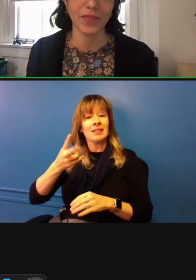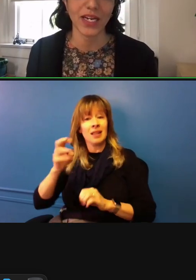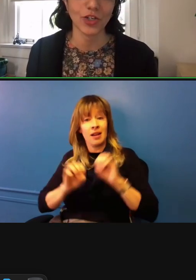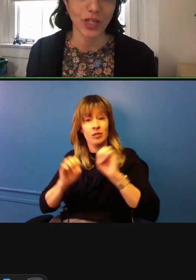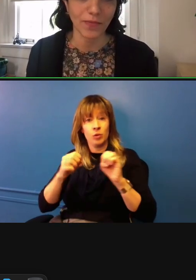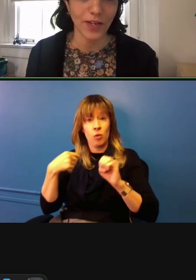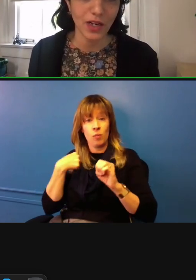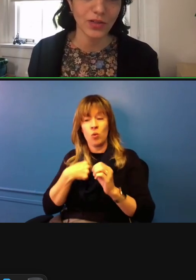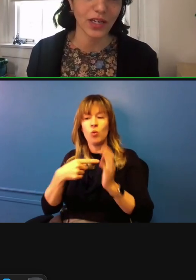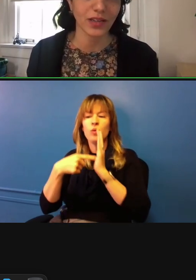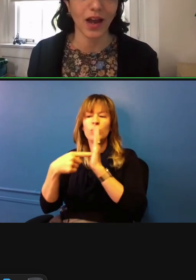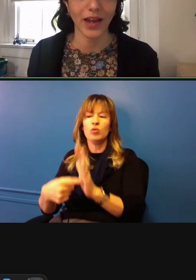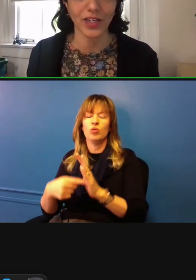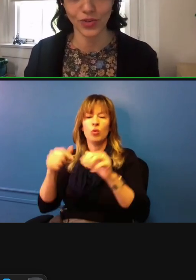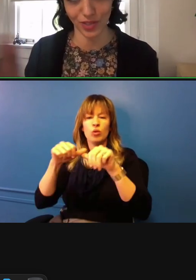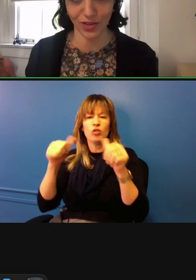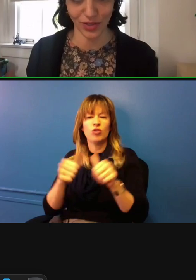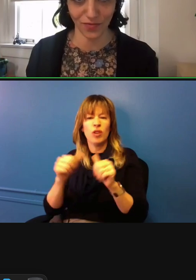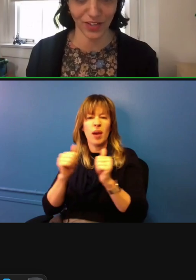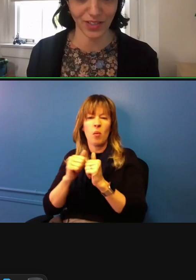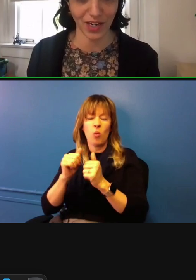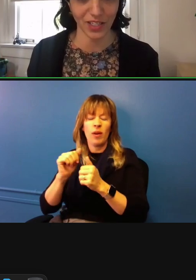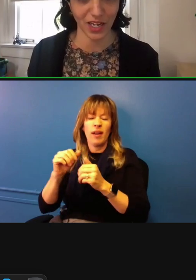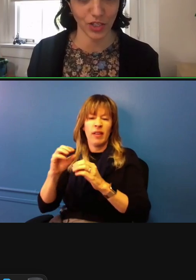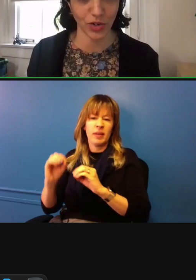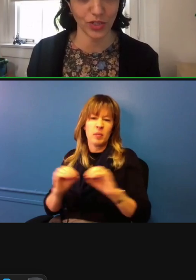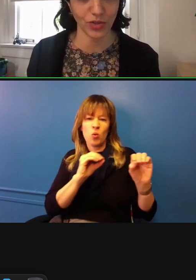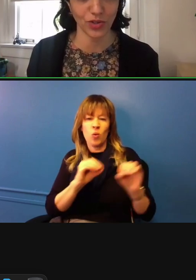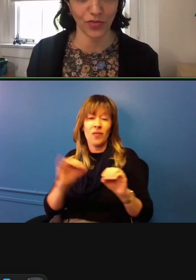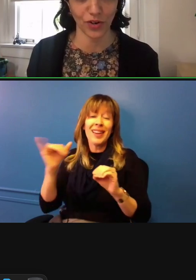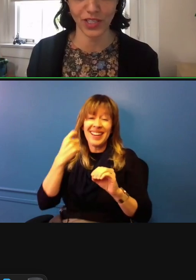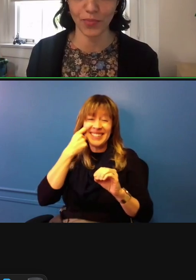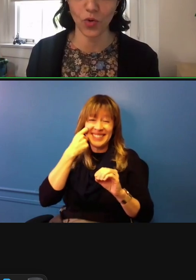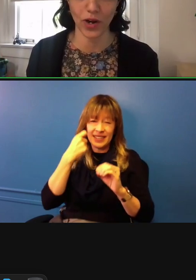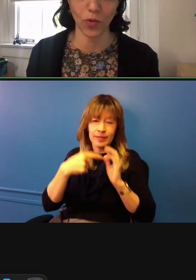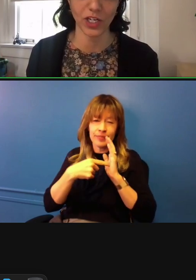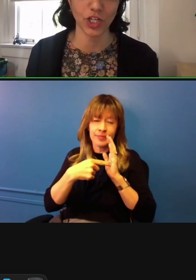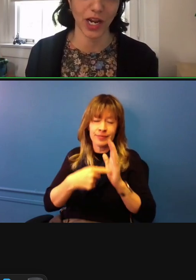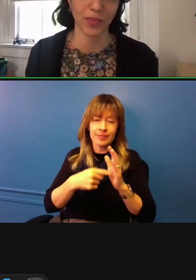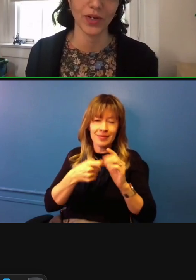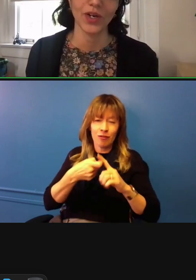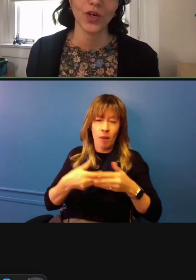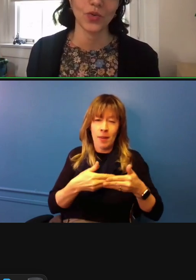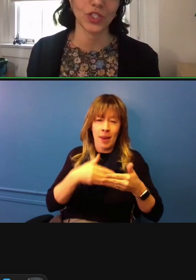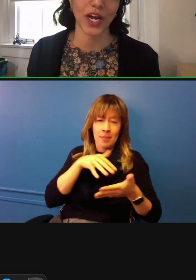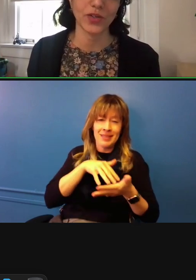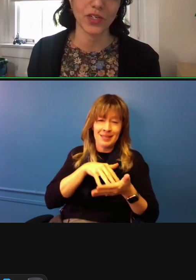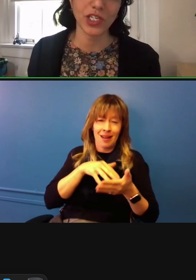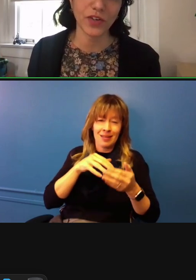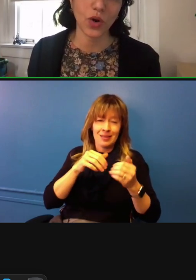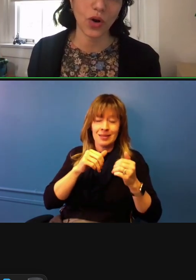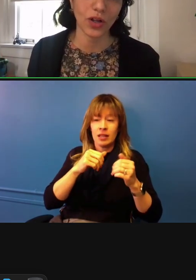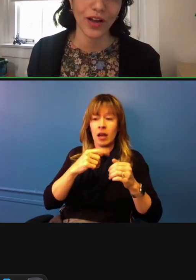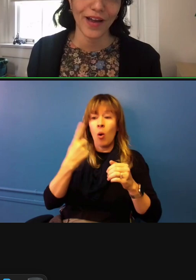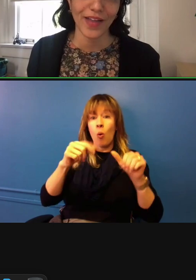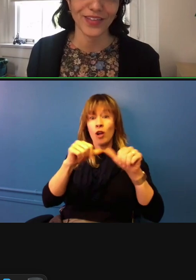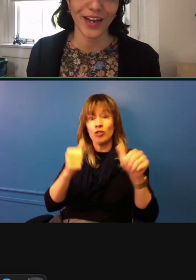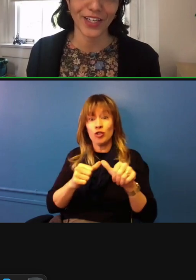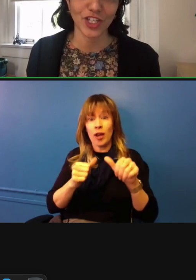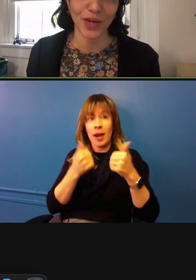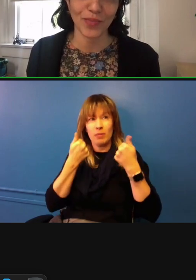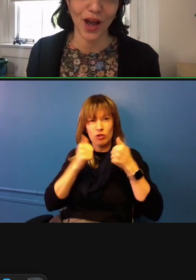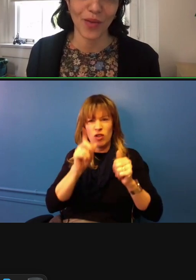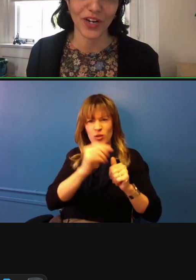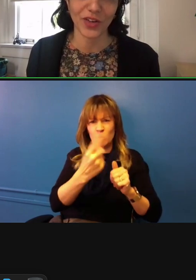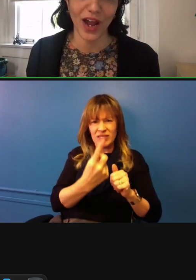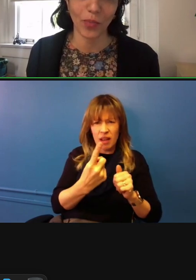subjects animated shape videos like the kind used in those infant studies I showed you. So for example, where one shape was trying to achieve a goal and the